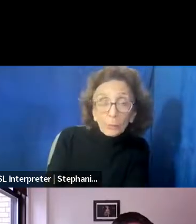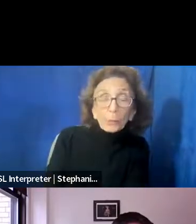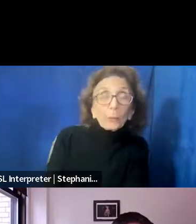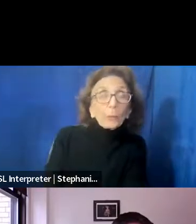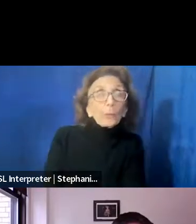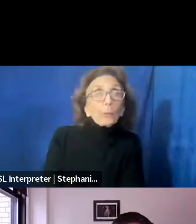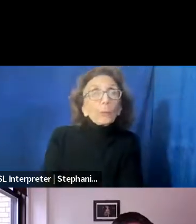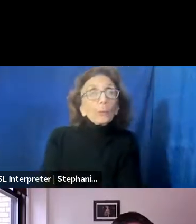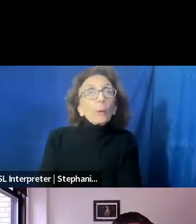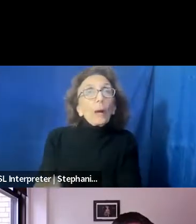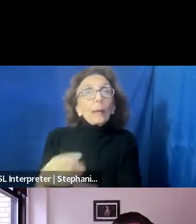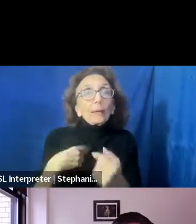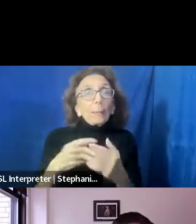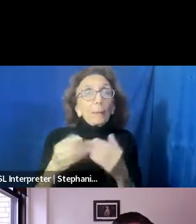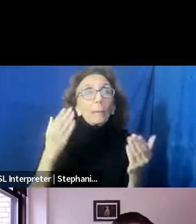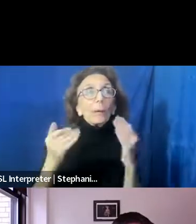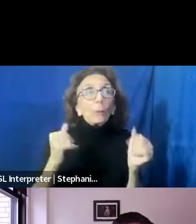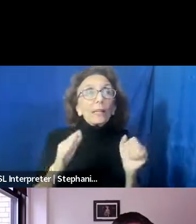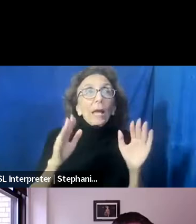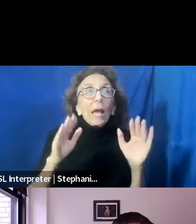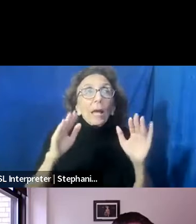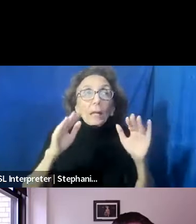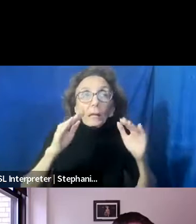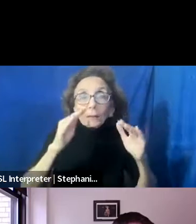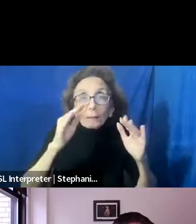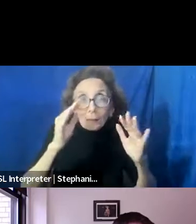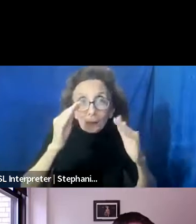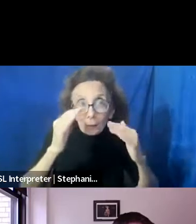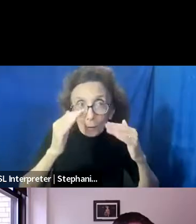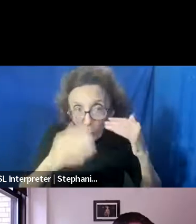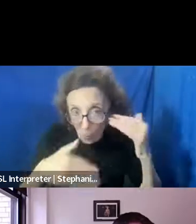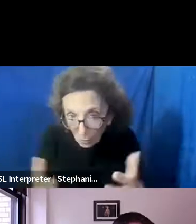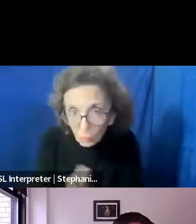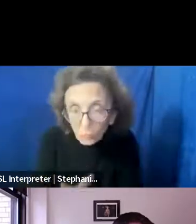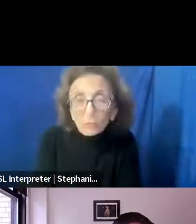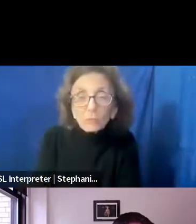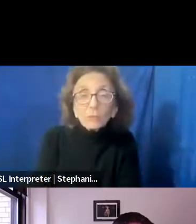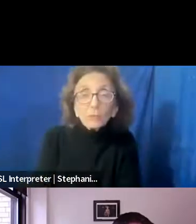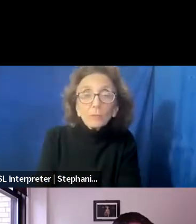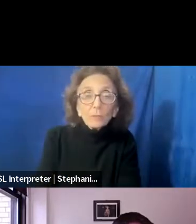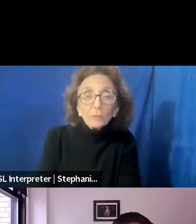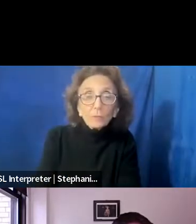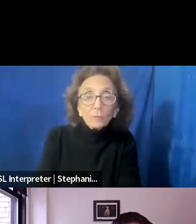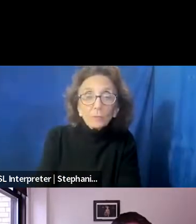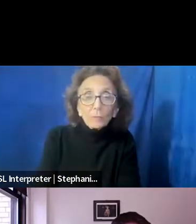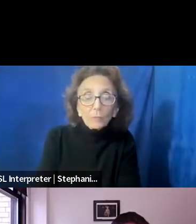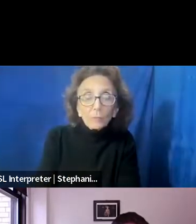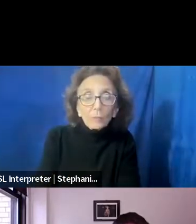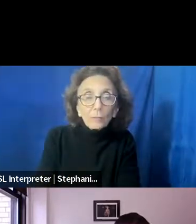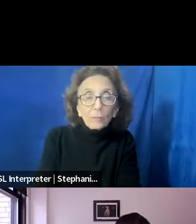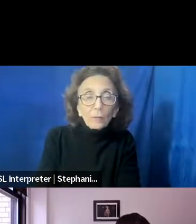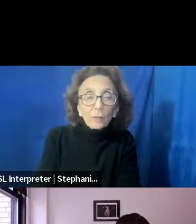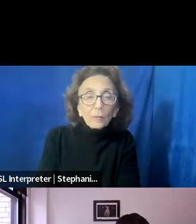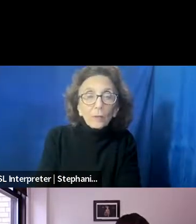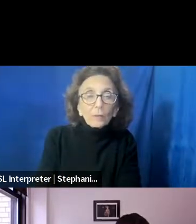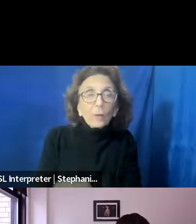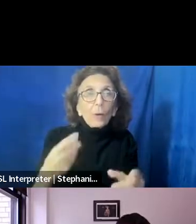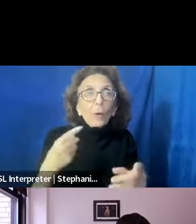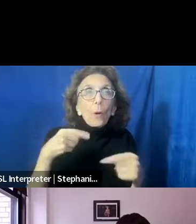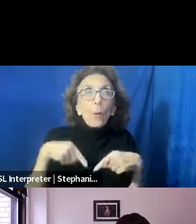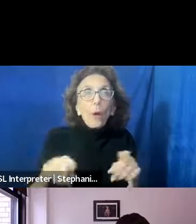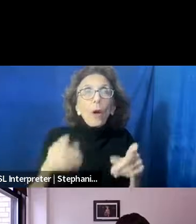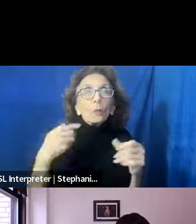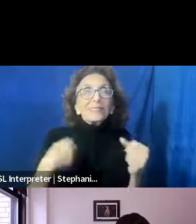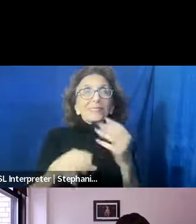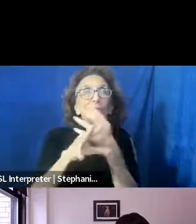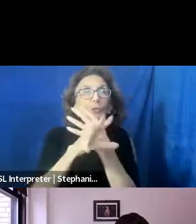sled down this arc. And we could instead, you know, catching a few cases early while we were still in our